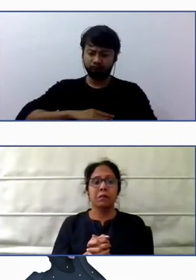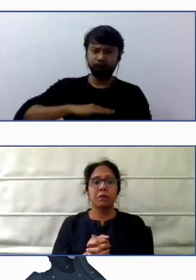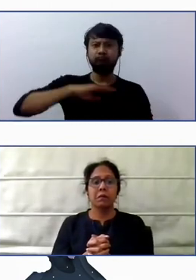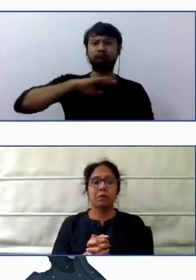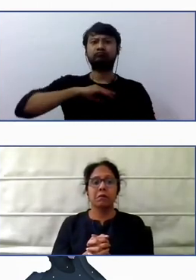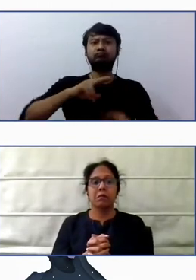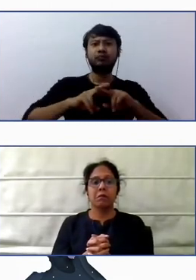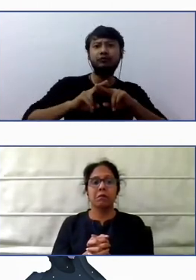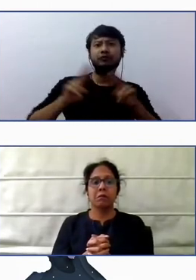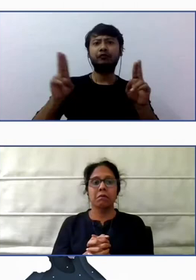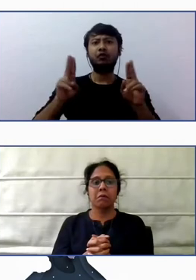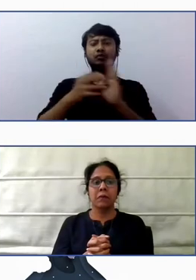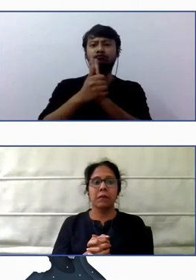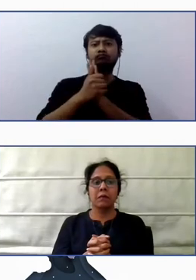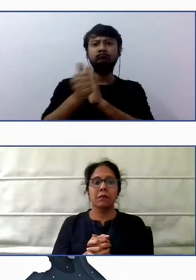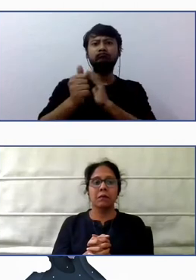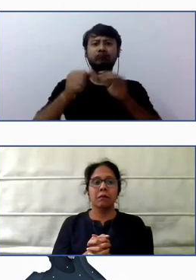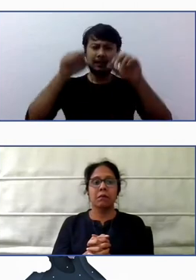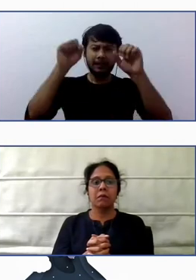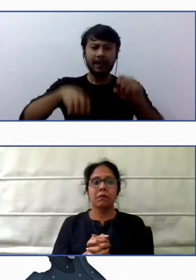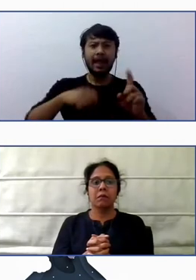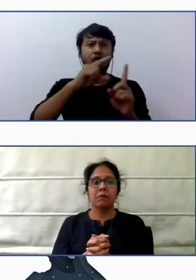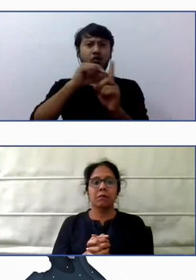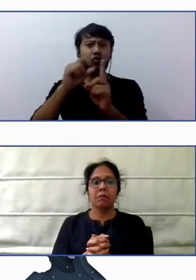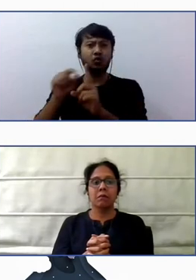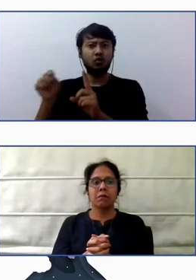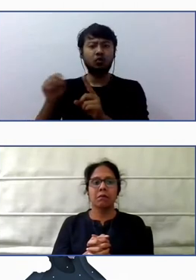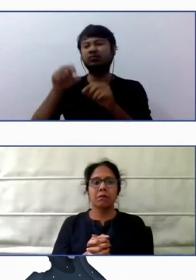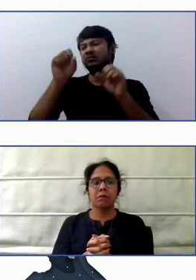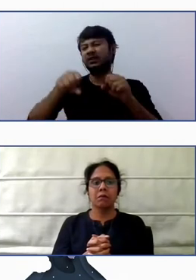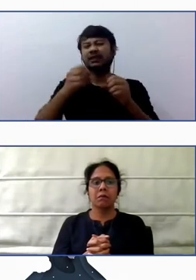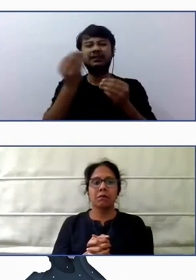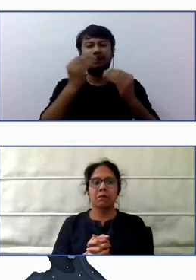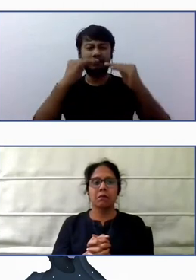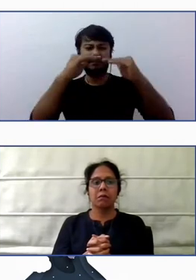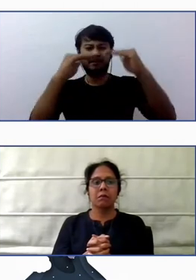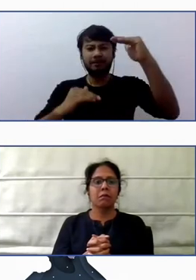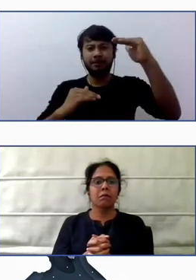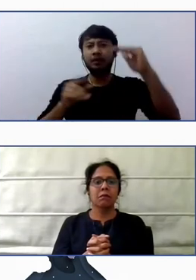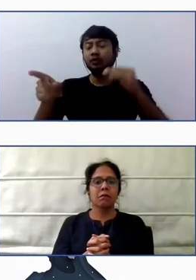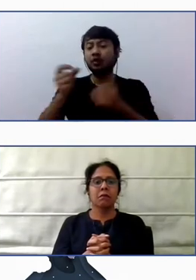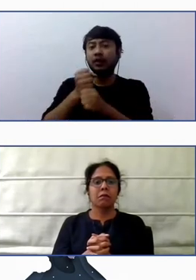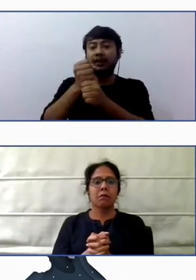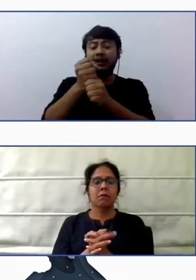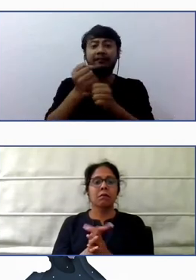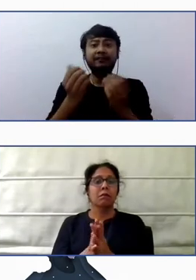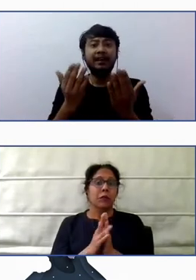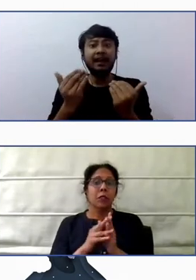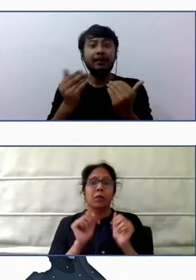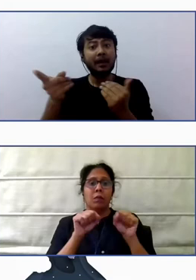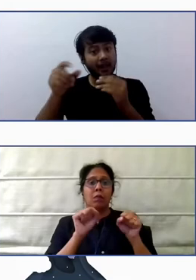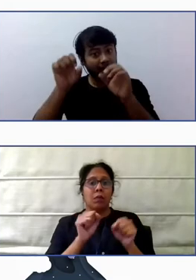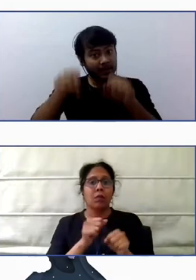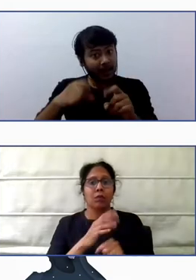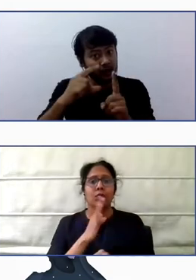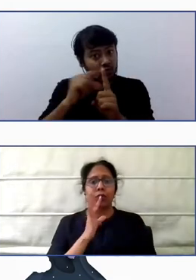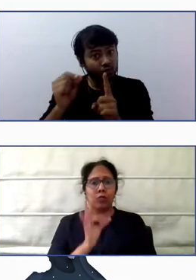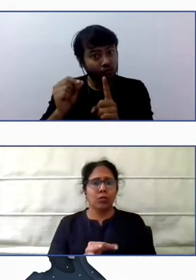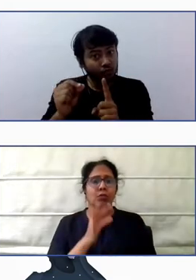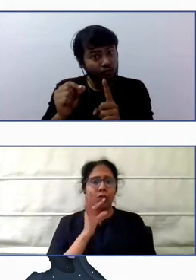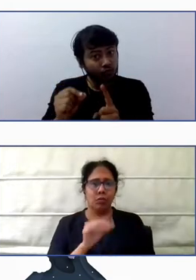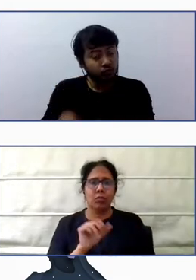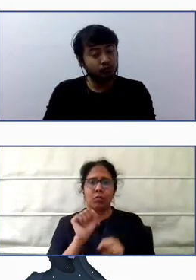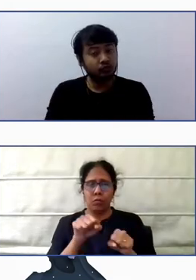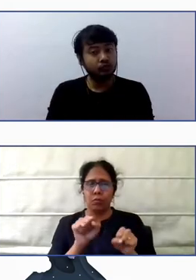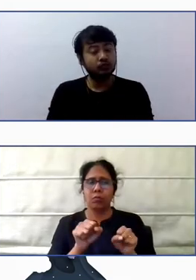be filled in. Mm-hmm. Do you think the organizations like Giftable can bridge that? Certainly, Rakesh, and